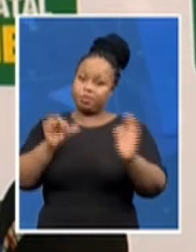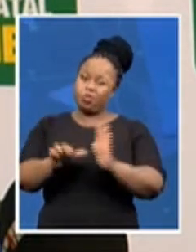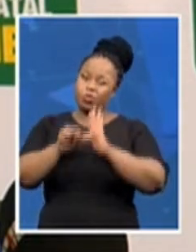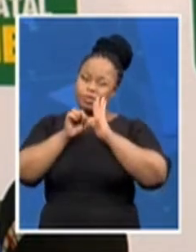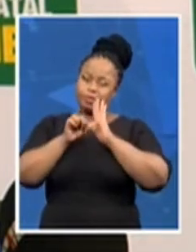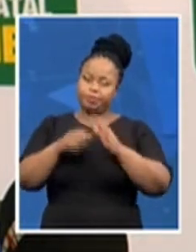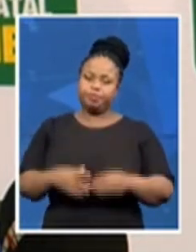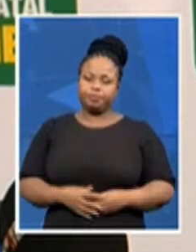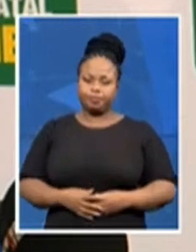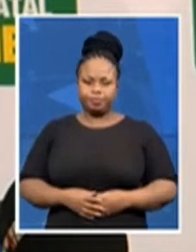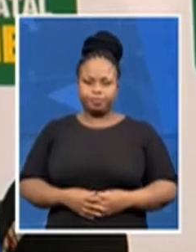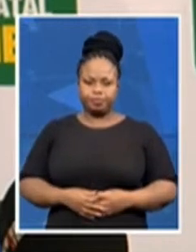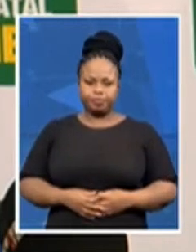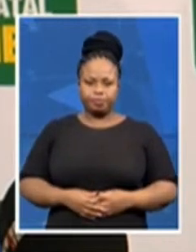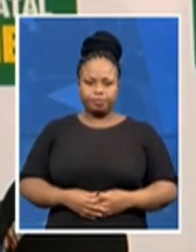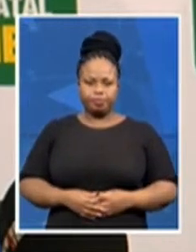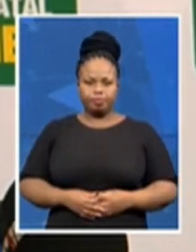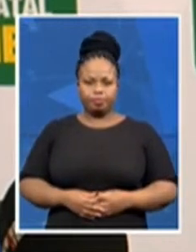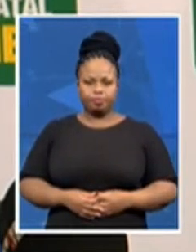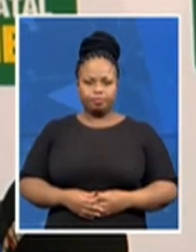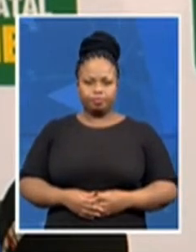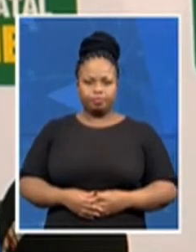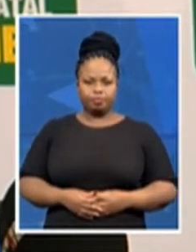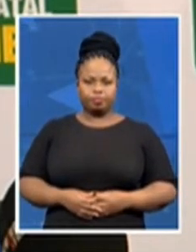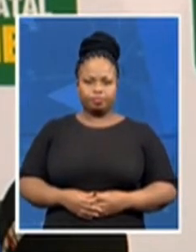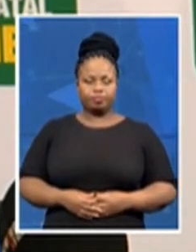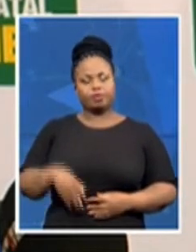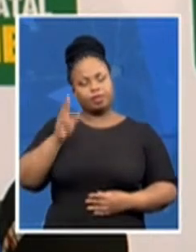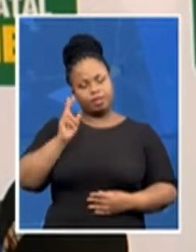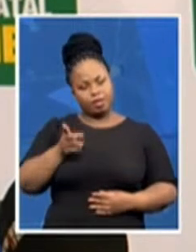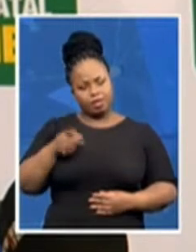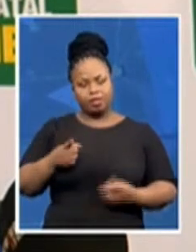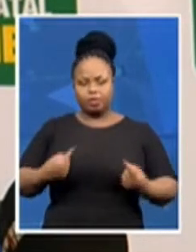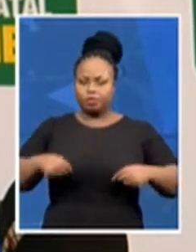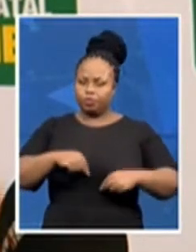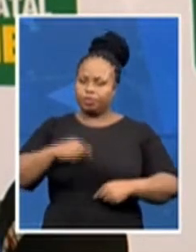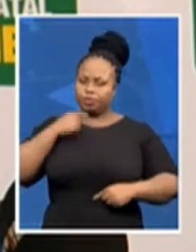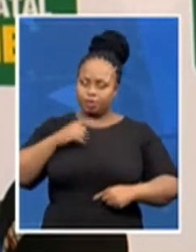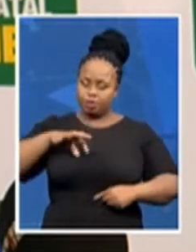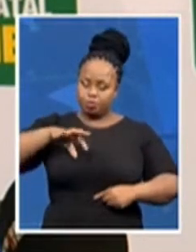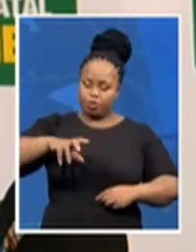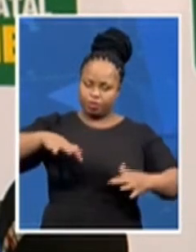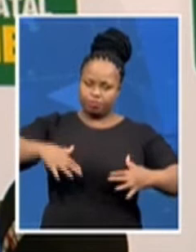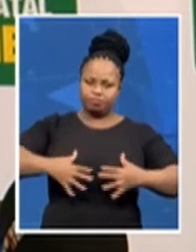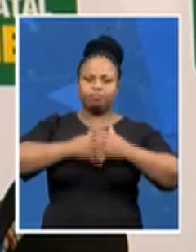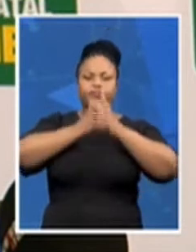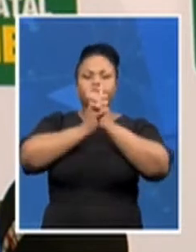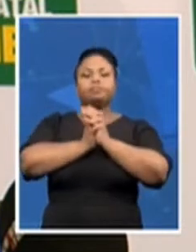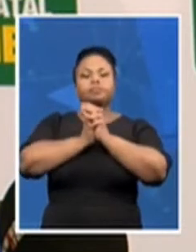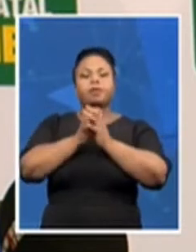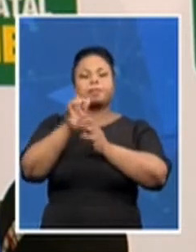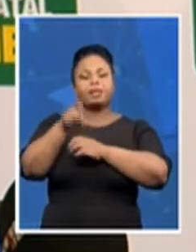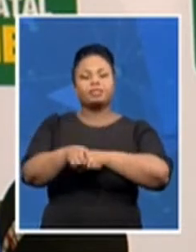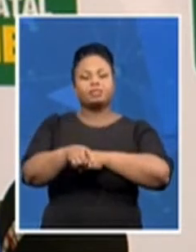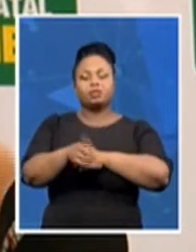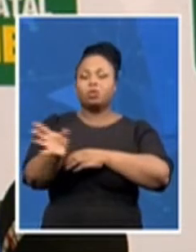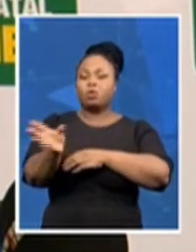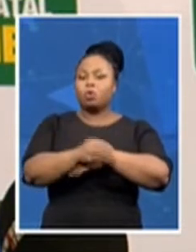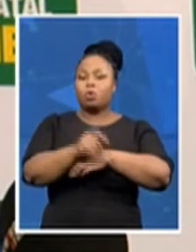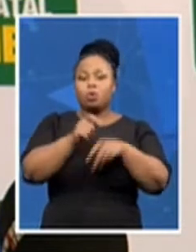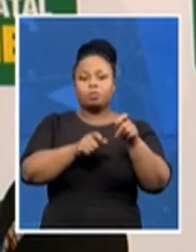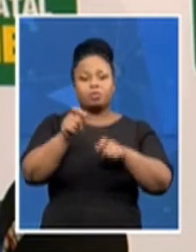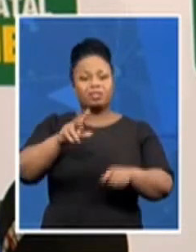Once again, we call for unity in the province. We call on all people of KwaZulu-Natal to put